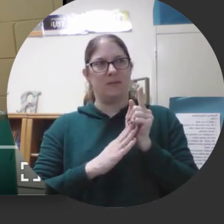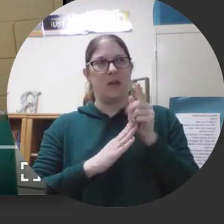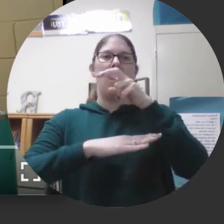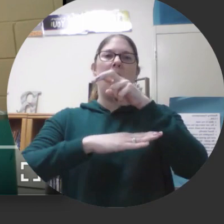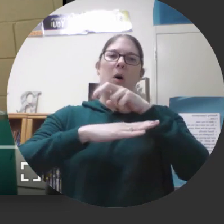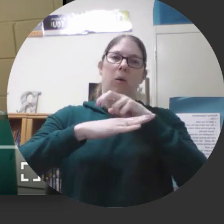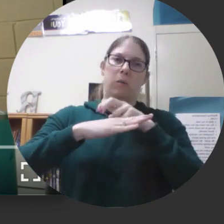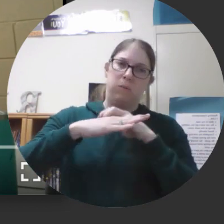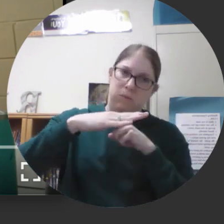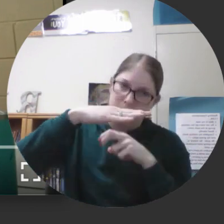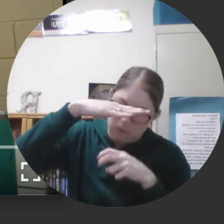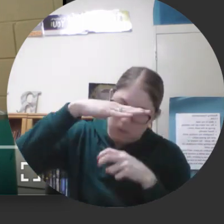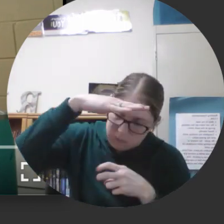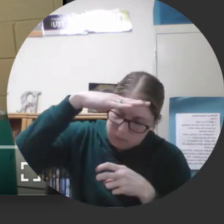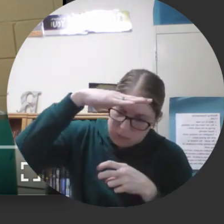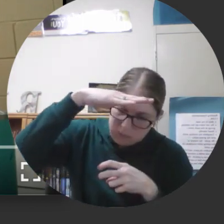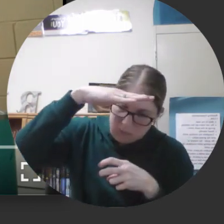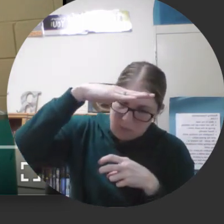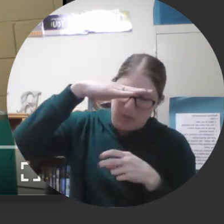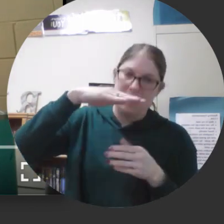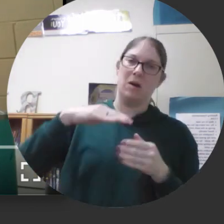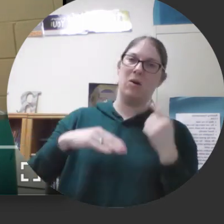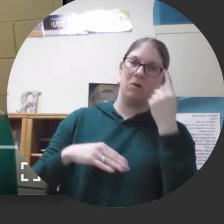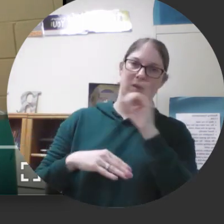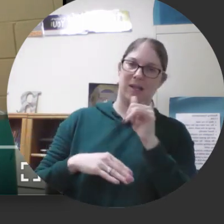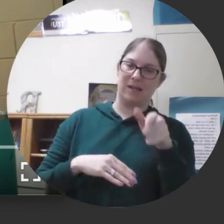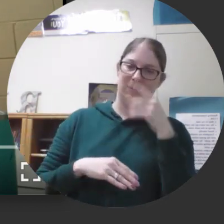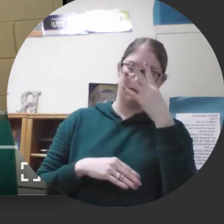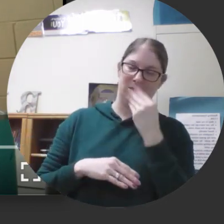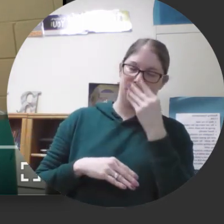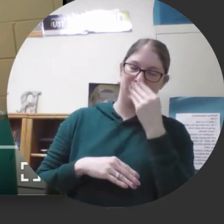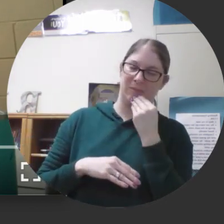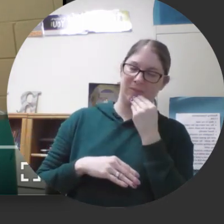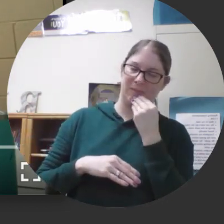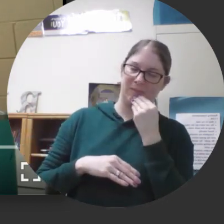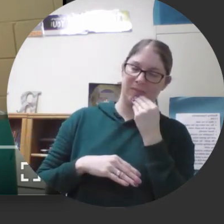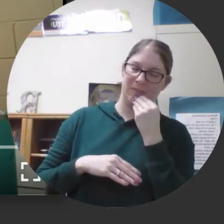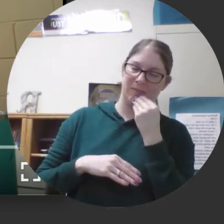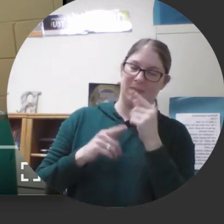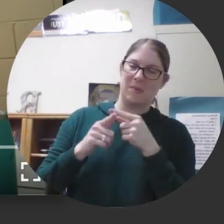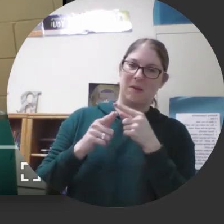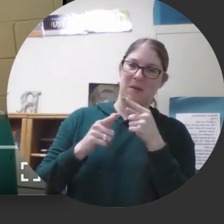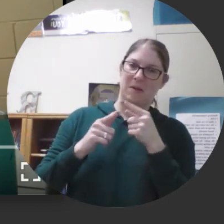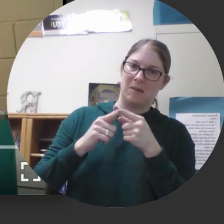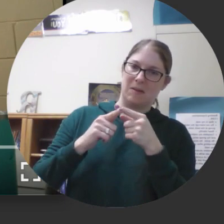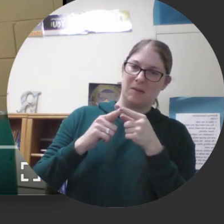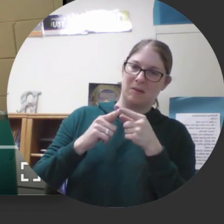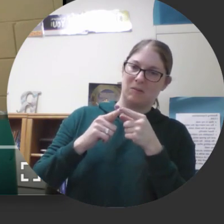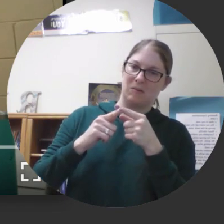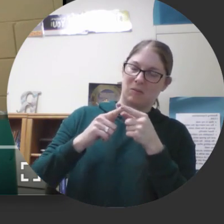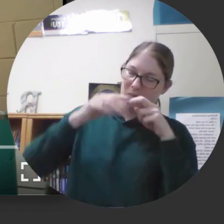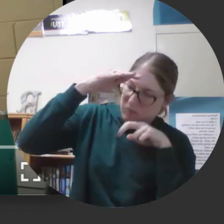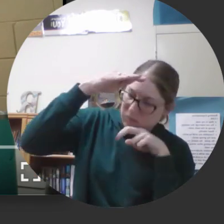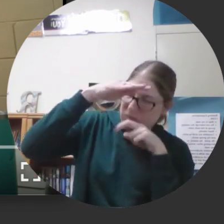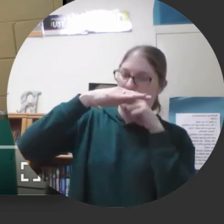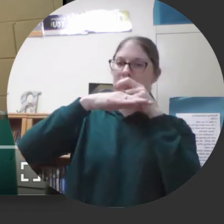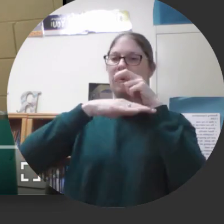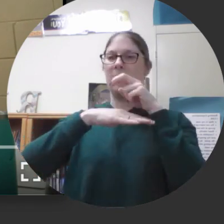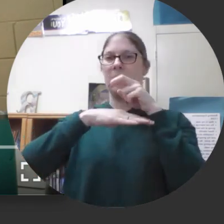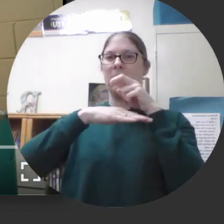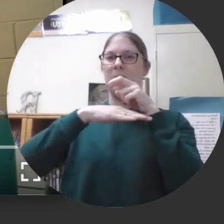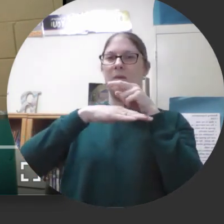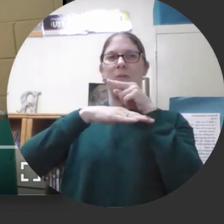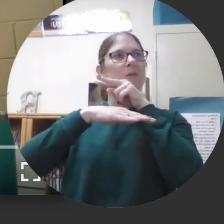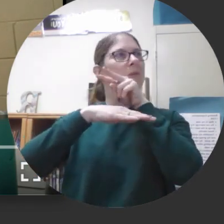asleep. After around a quarter of an hour of this, Crusoe surfaced properly and looked up at Kirsty once more. He did not,